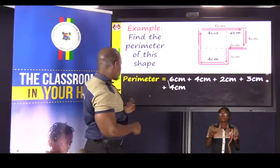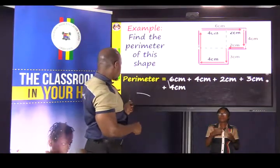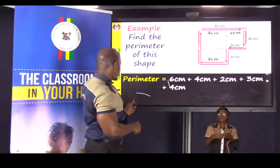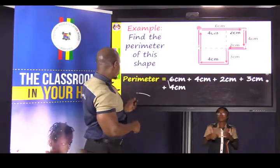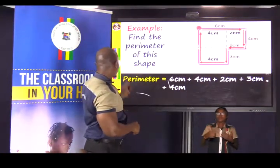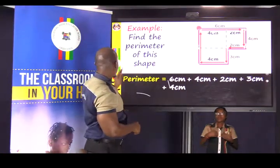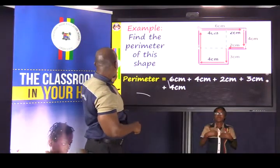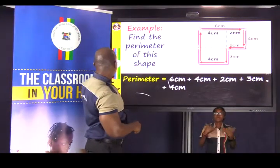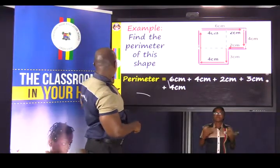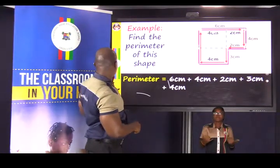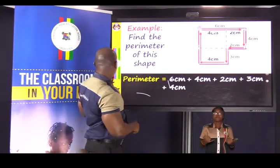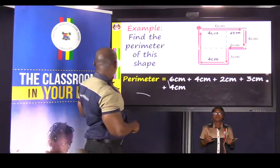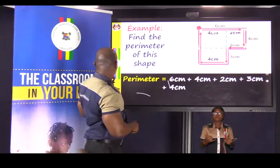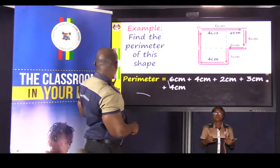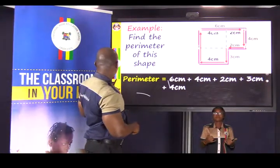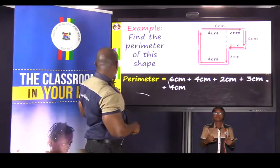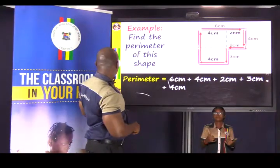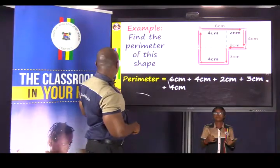have now,